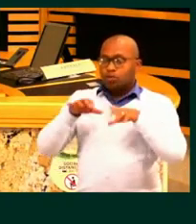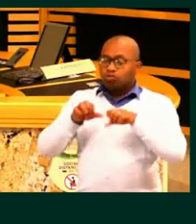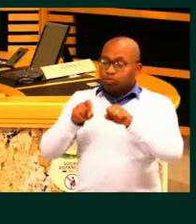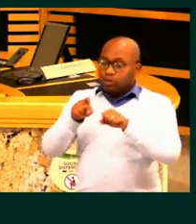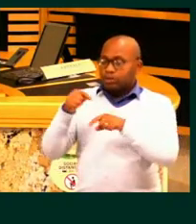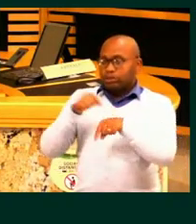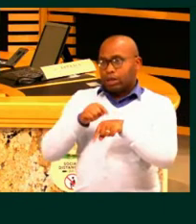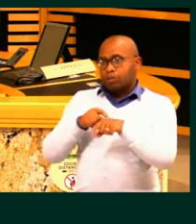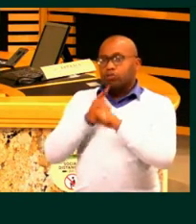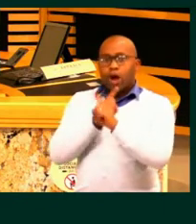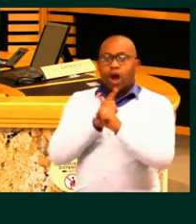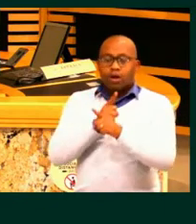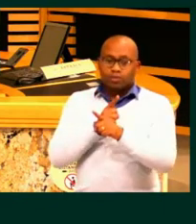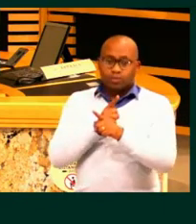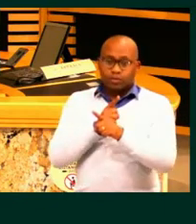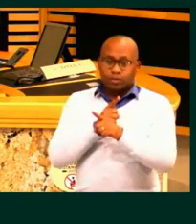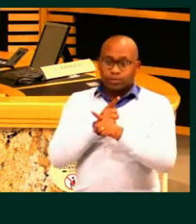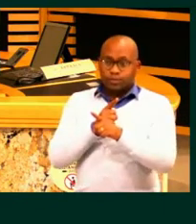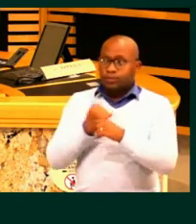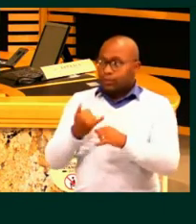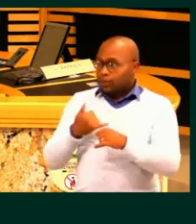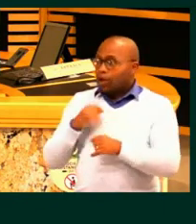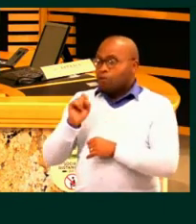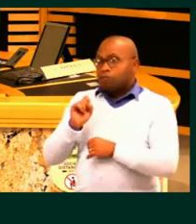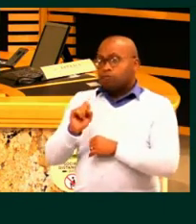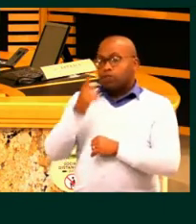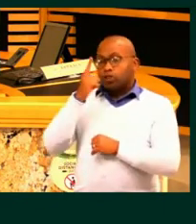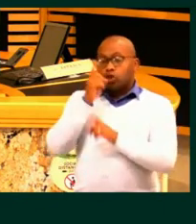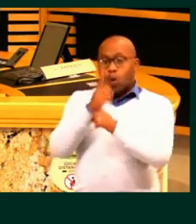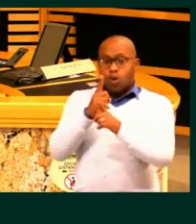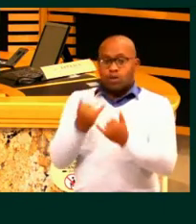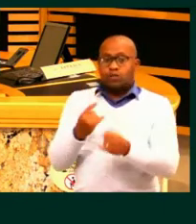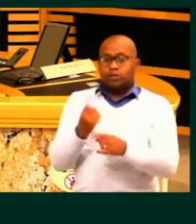I will request the secretary to read the first order of the